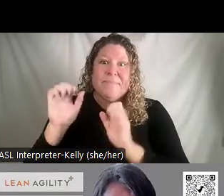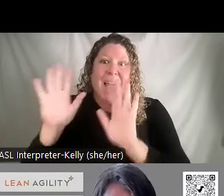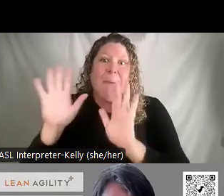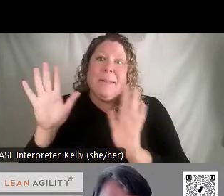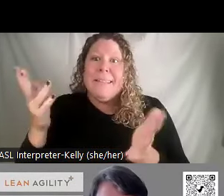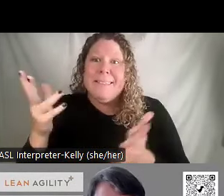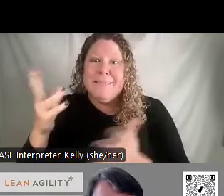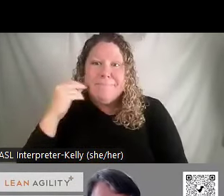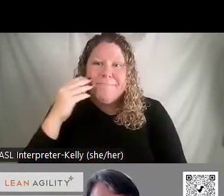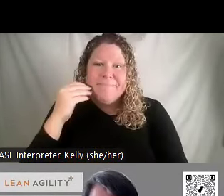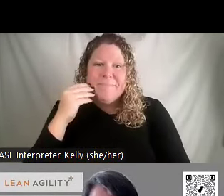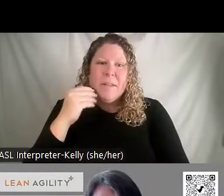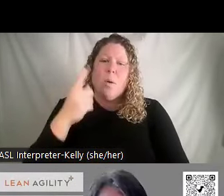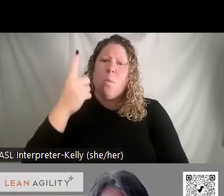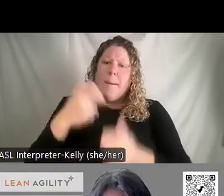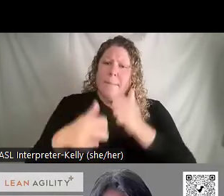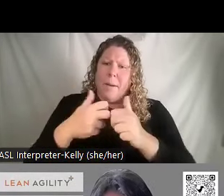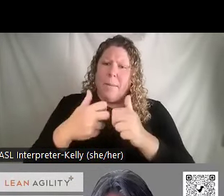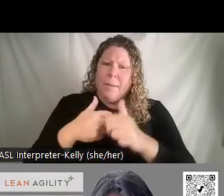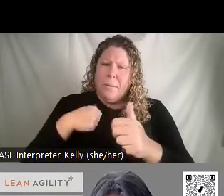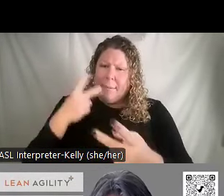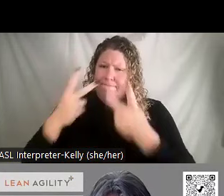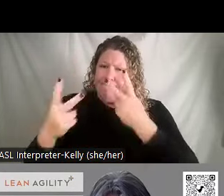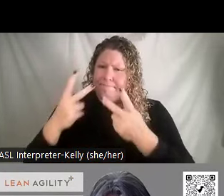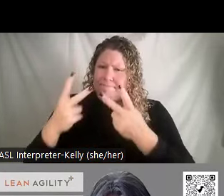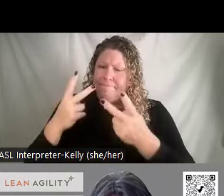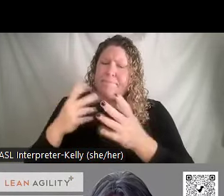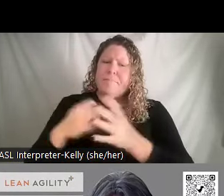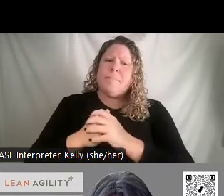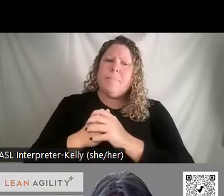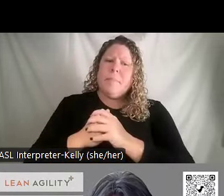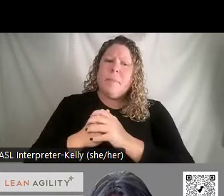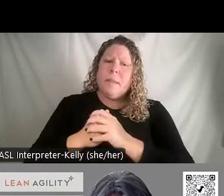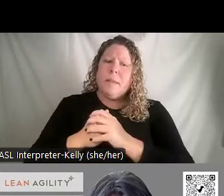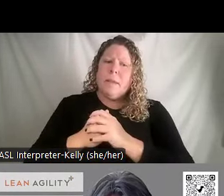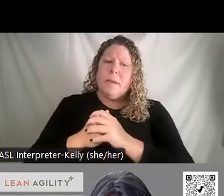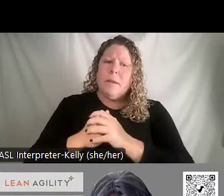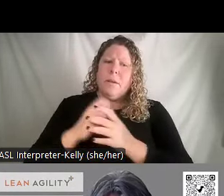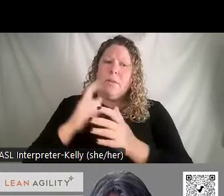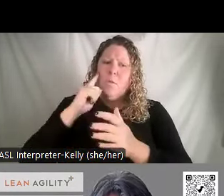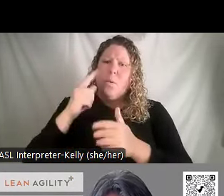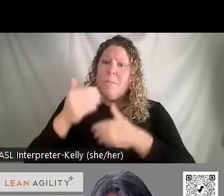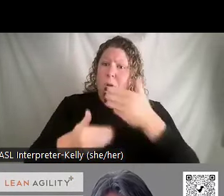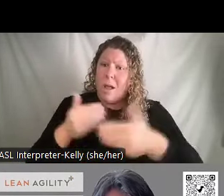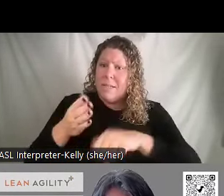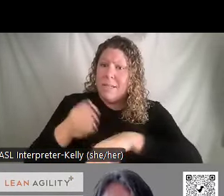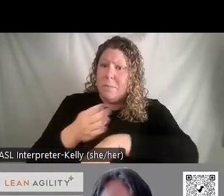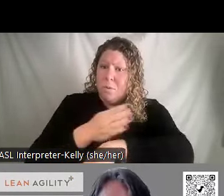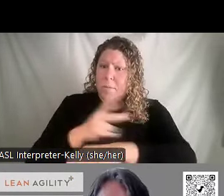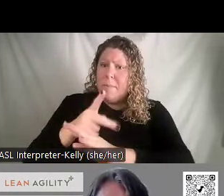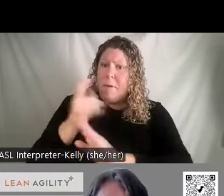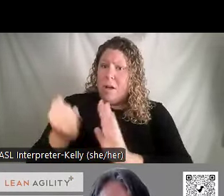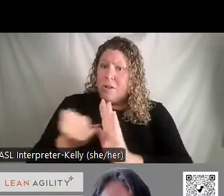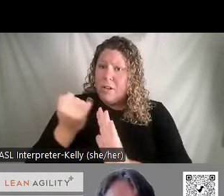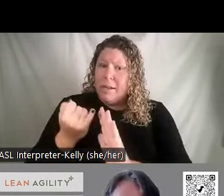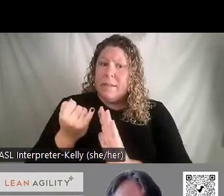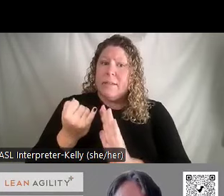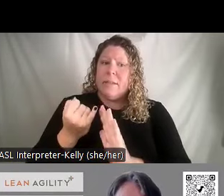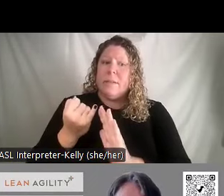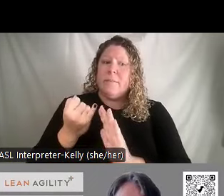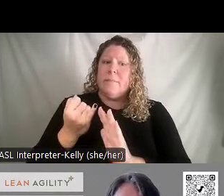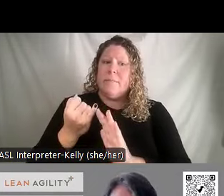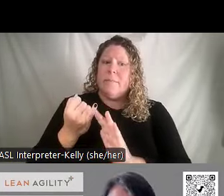Well, one of the problems that we run into in execution, particularly in process improvement projects, is that the finish line is in the wrong